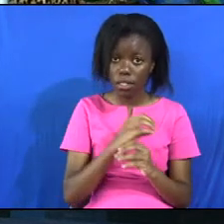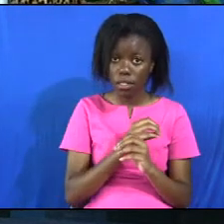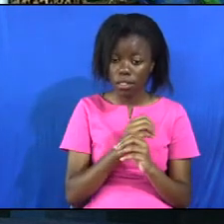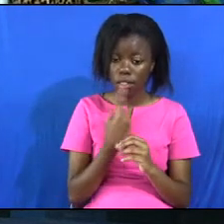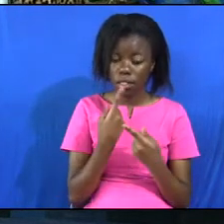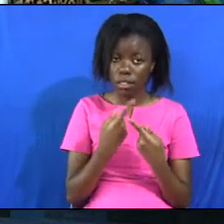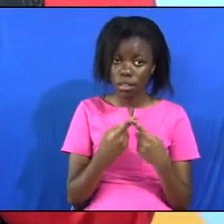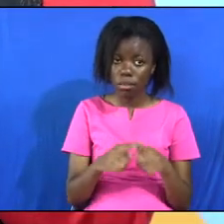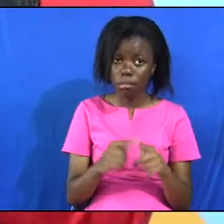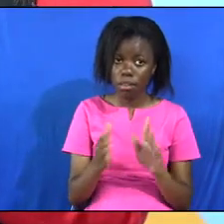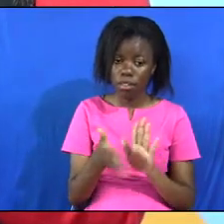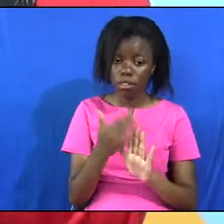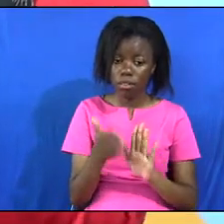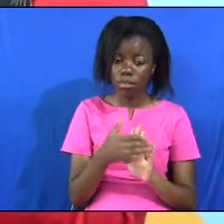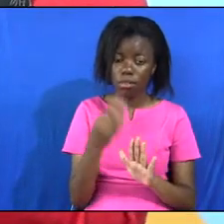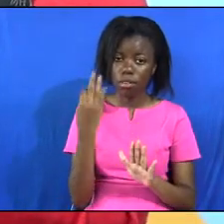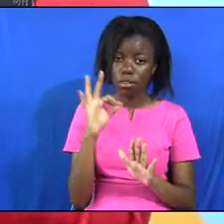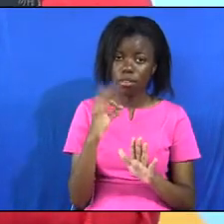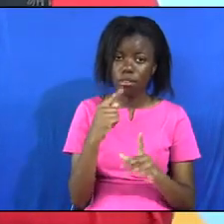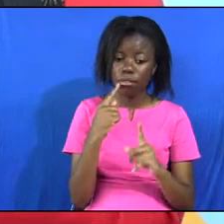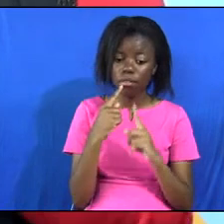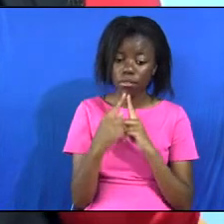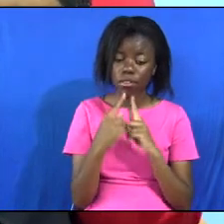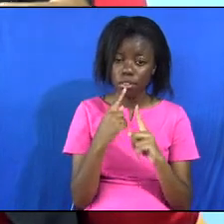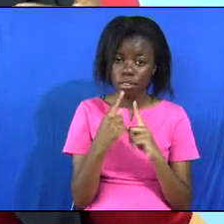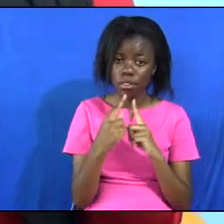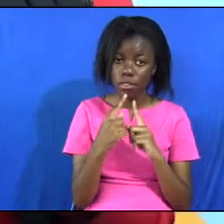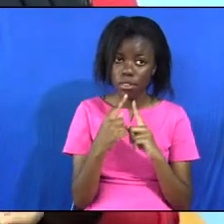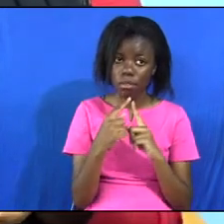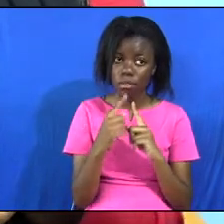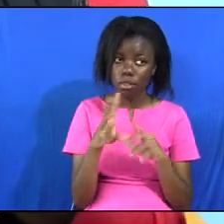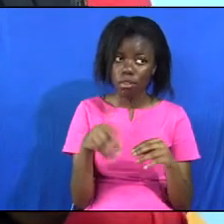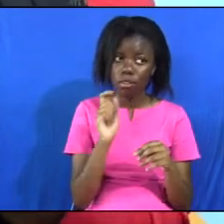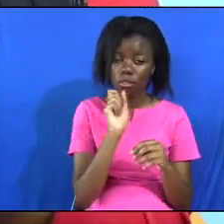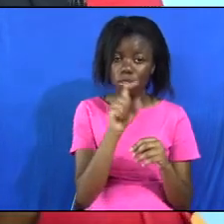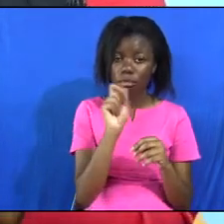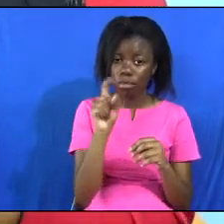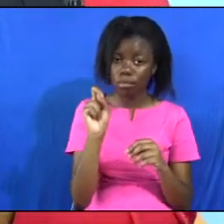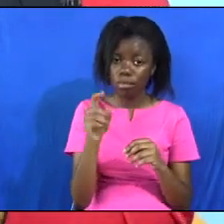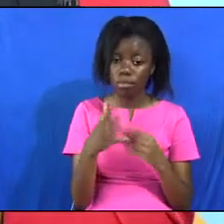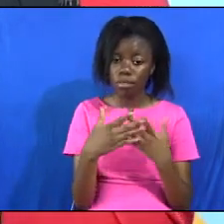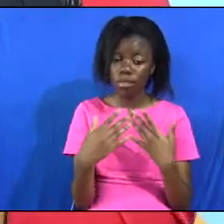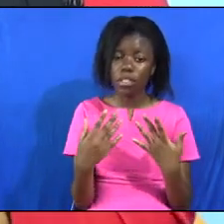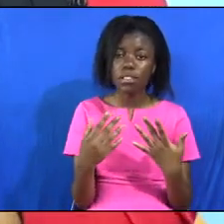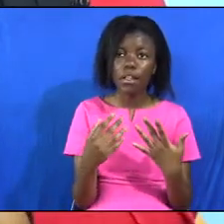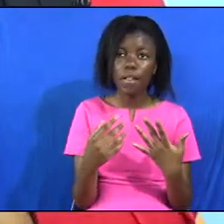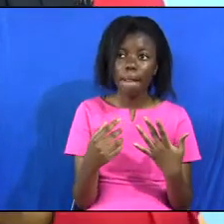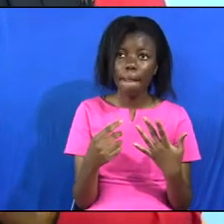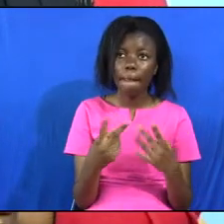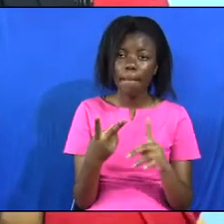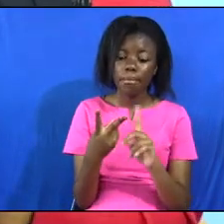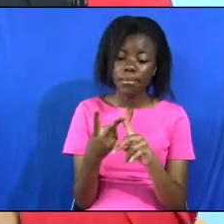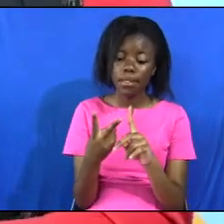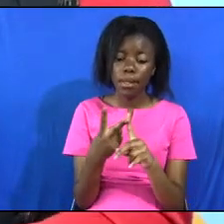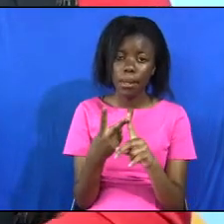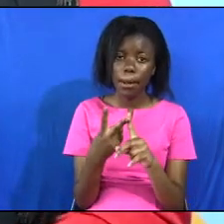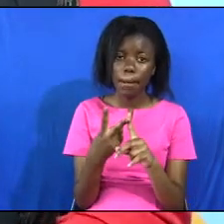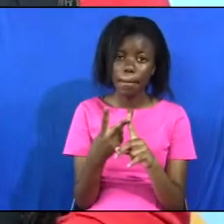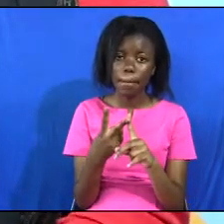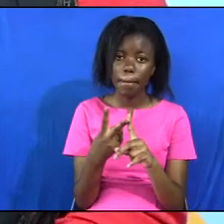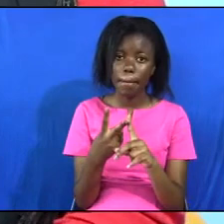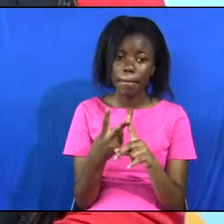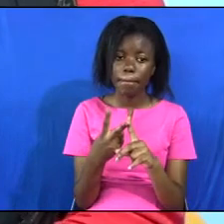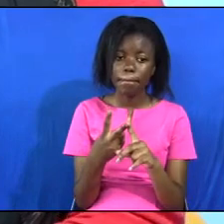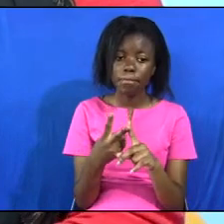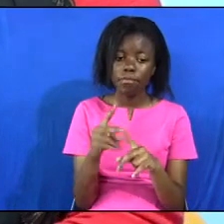of tongue to either gossip or point fingers? So the second one is you must take